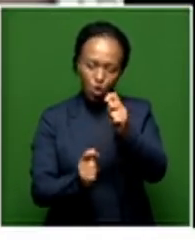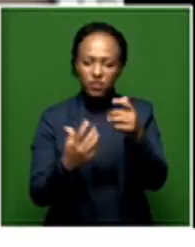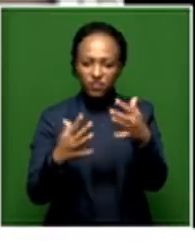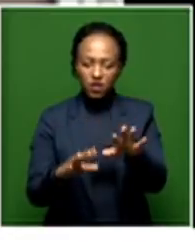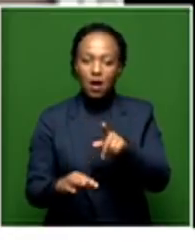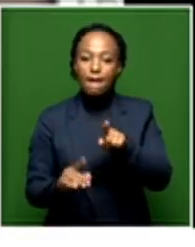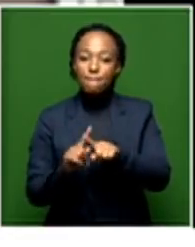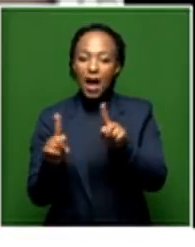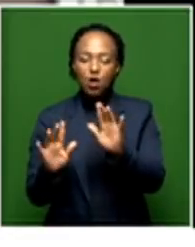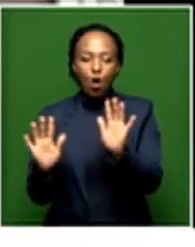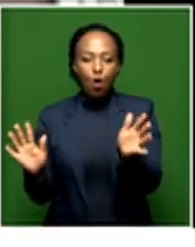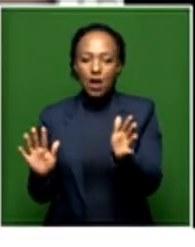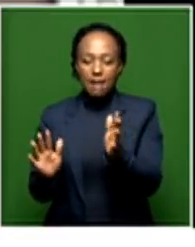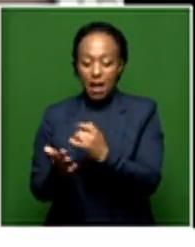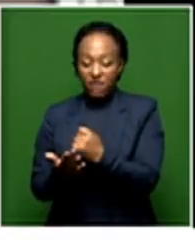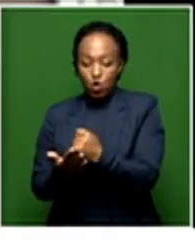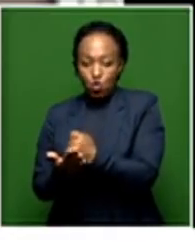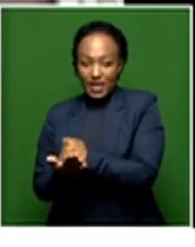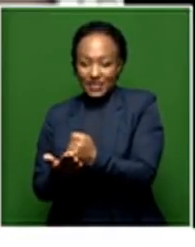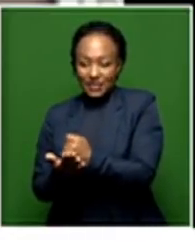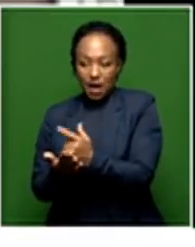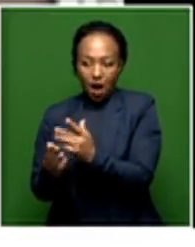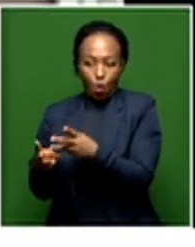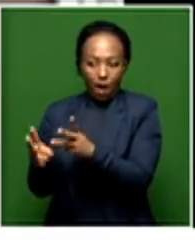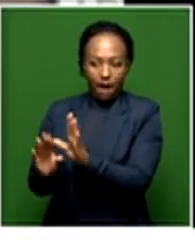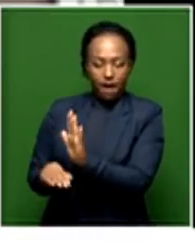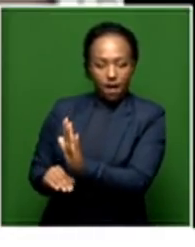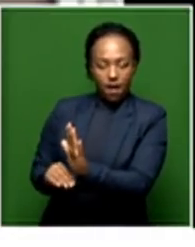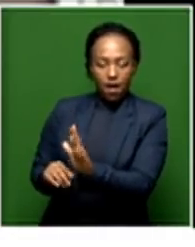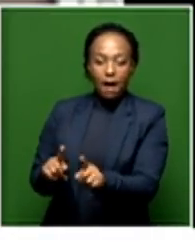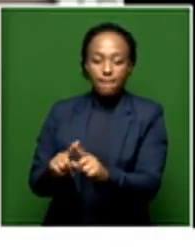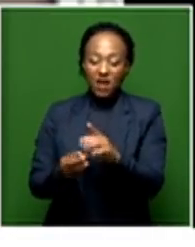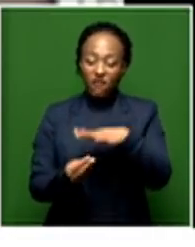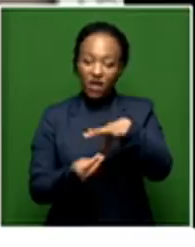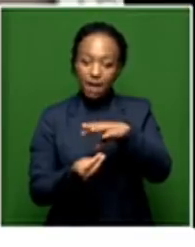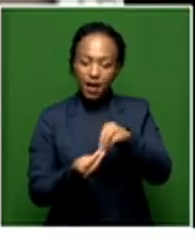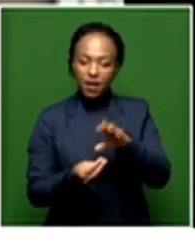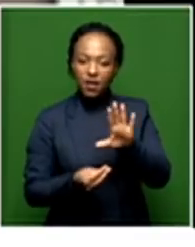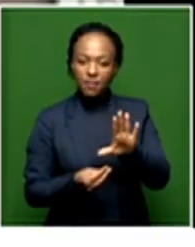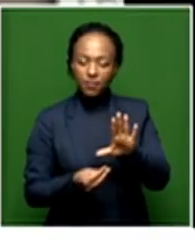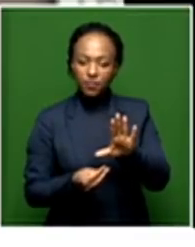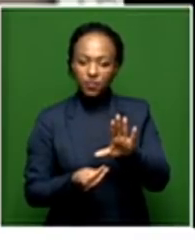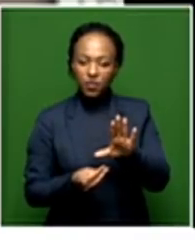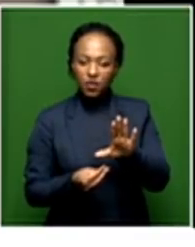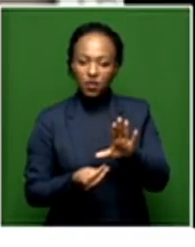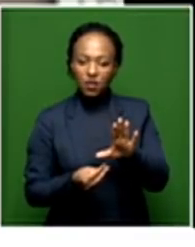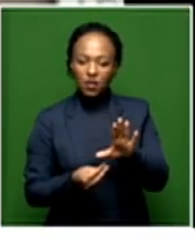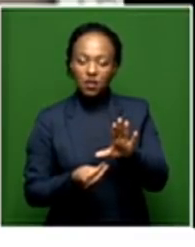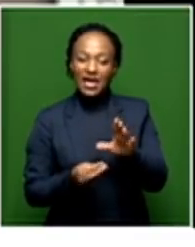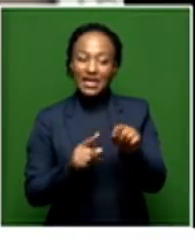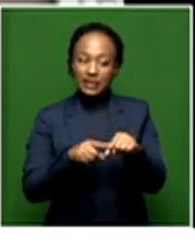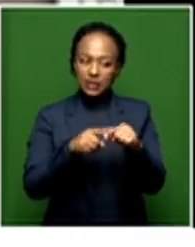you register your marriage a certain way. At the same time, at the family level, things are in a